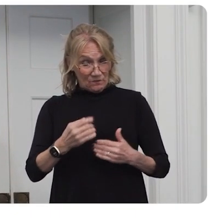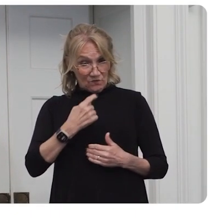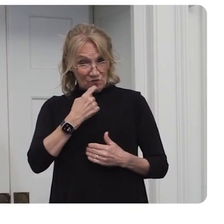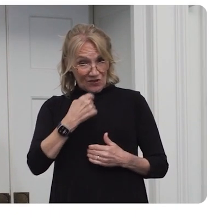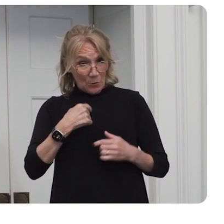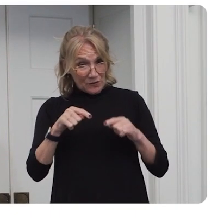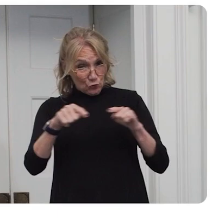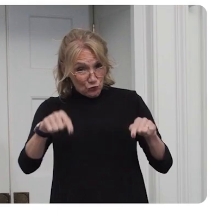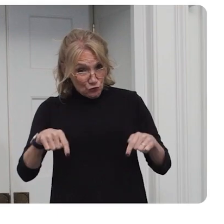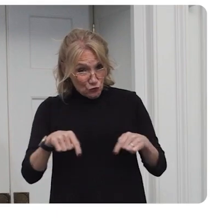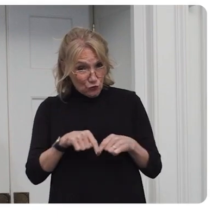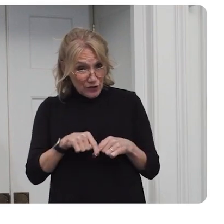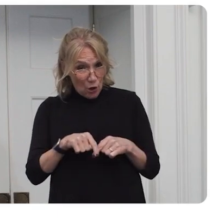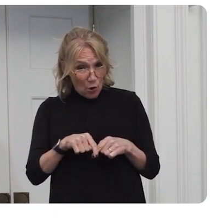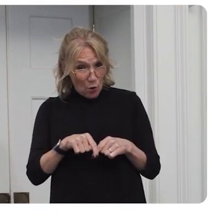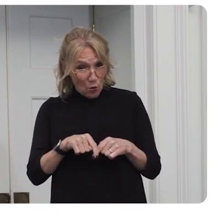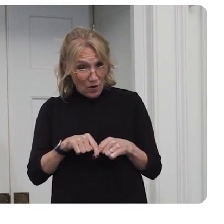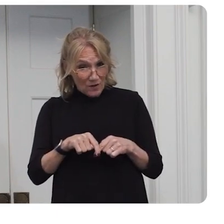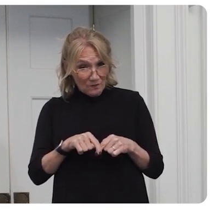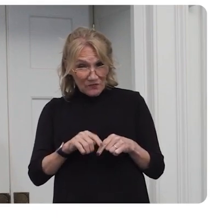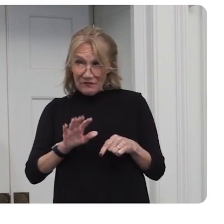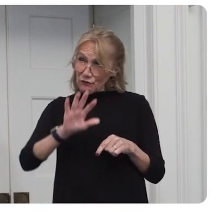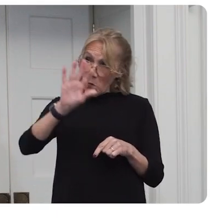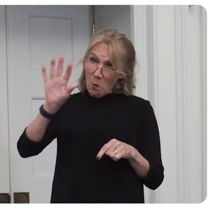with you, Grace, sharing your studio and the